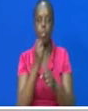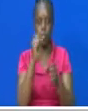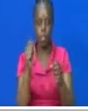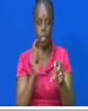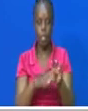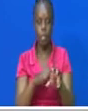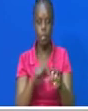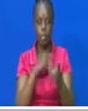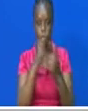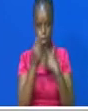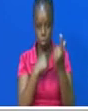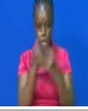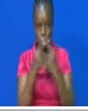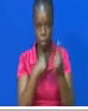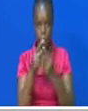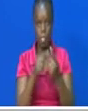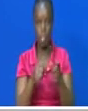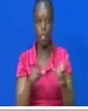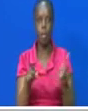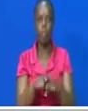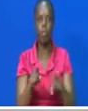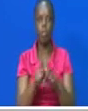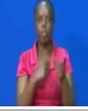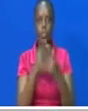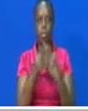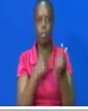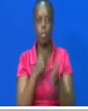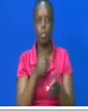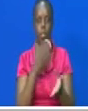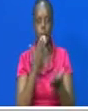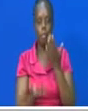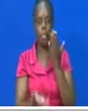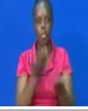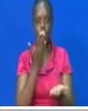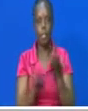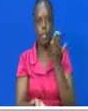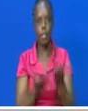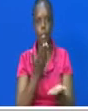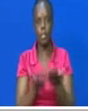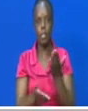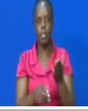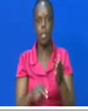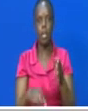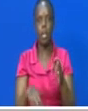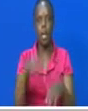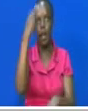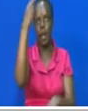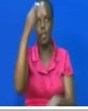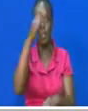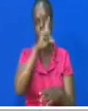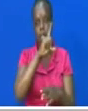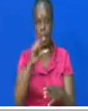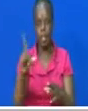talking. And we also talked about taking measurements like heights,